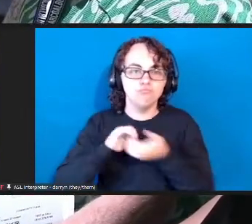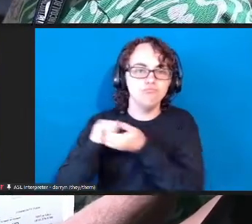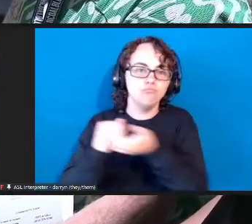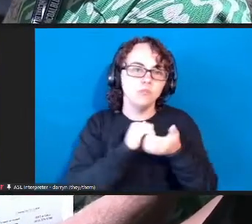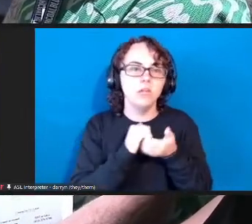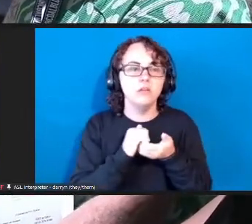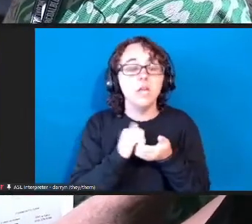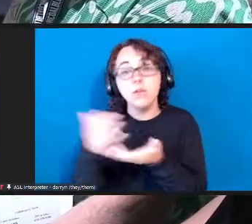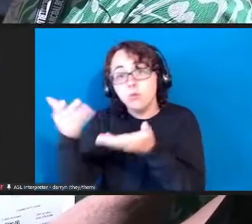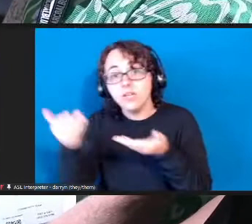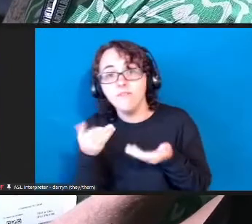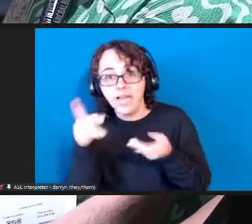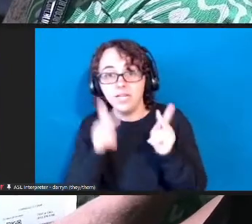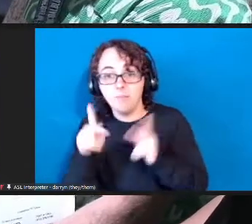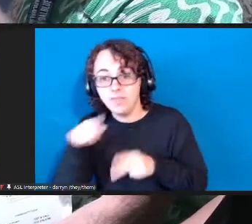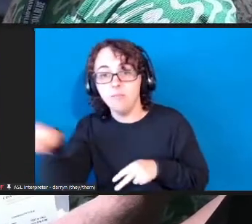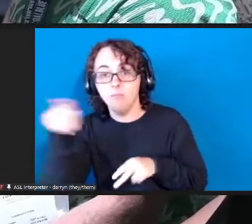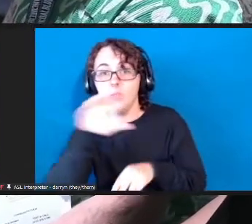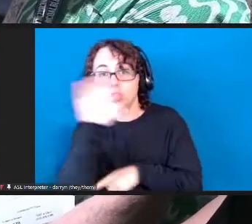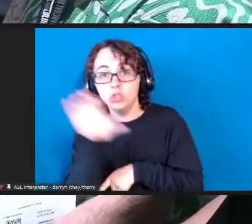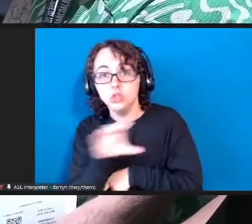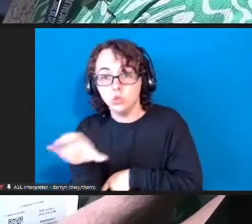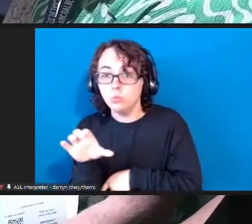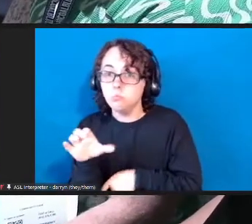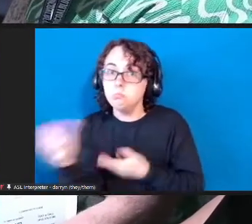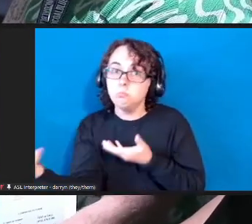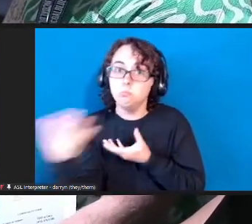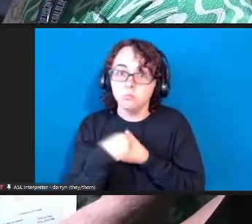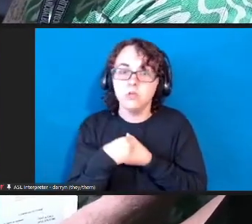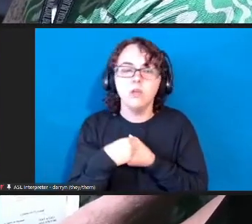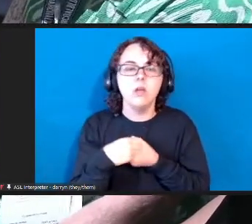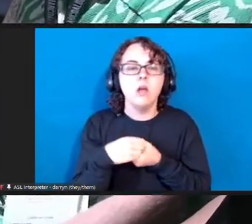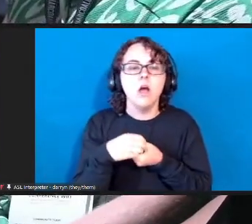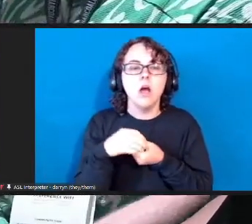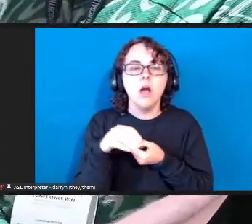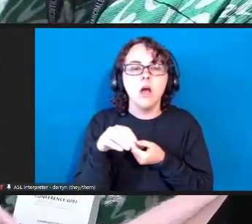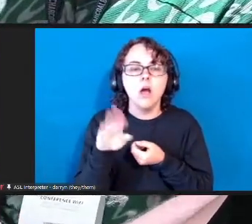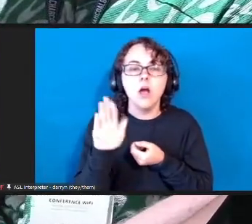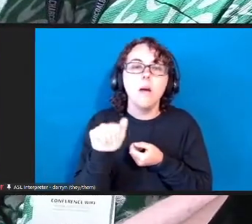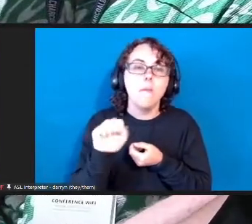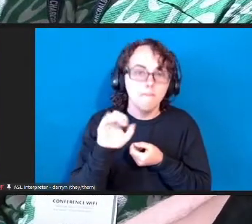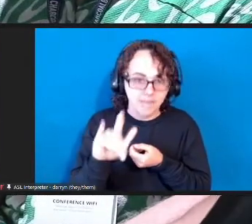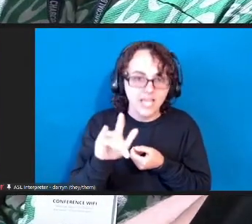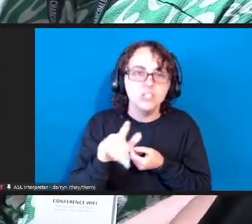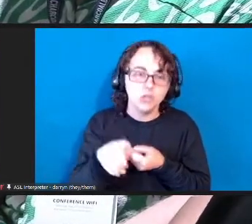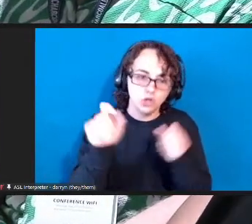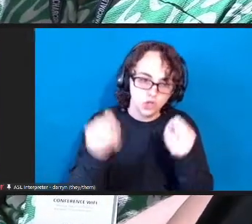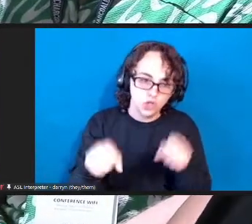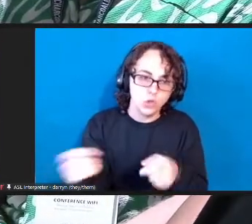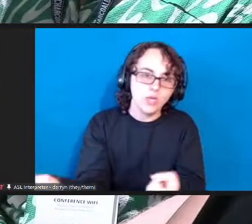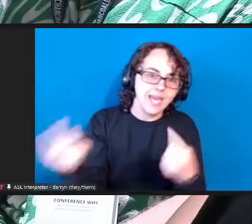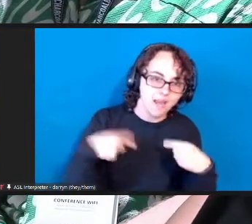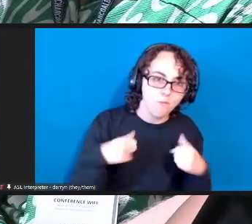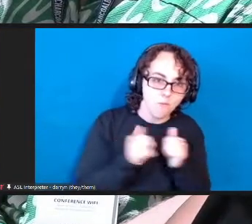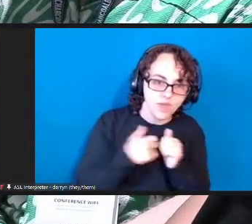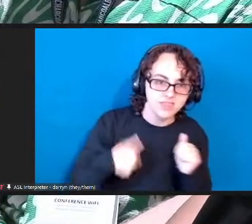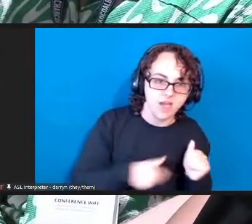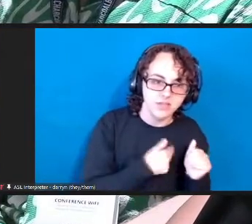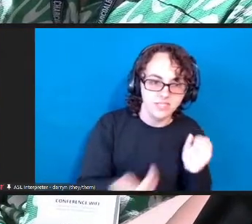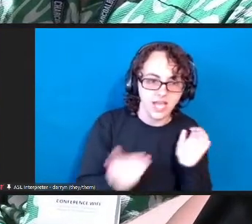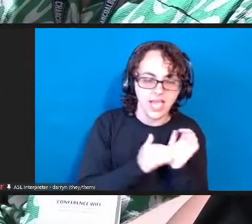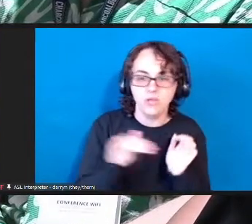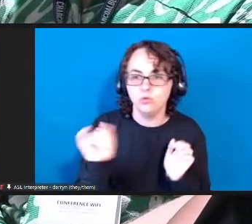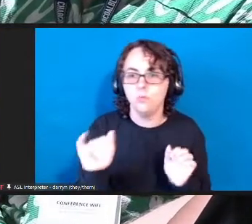Zoom to also be a part of this, and Basil, you can come back in with us too. We'd like to name sort of